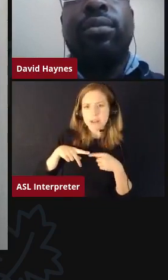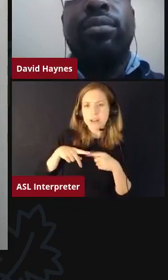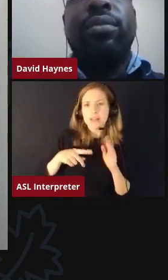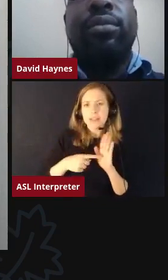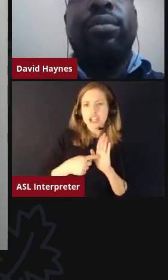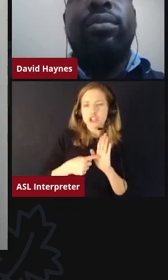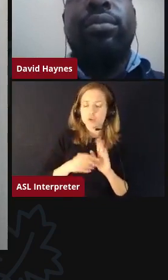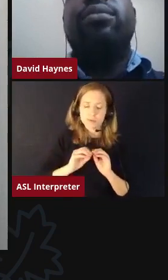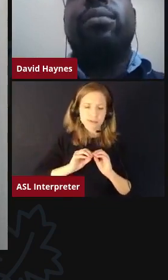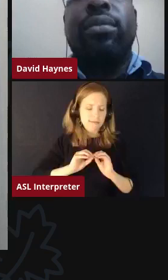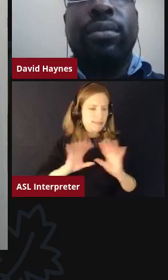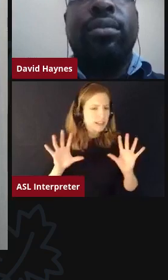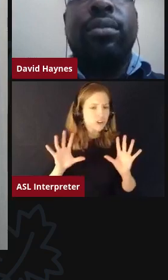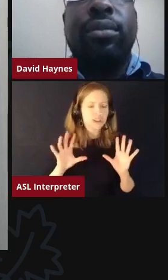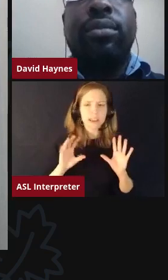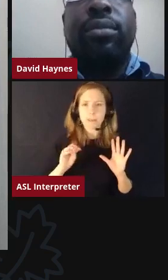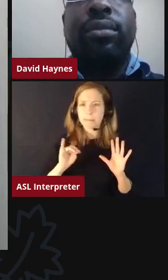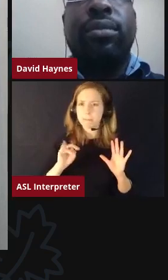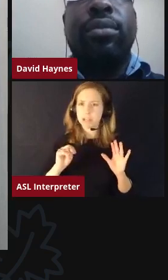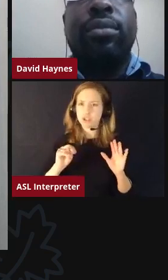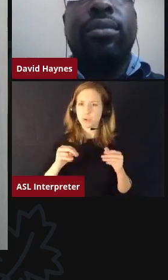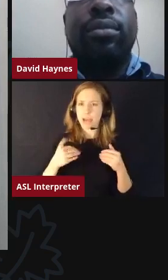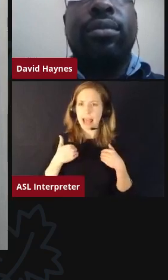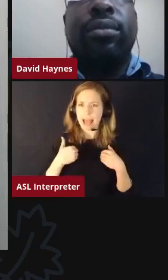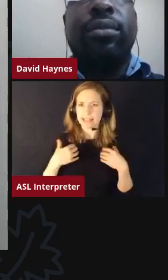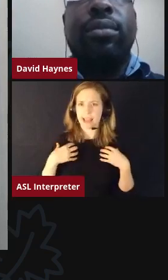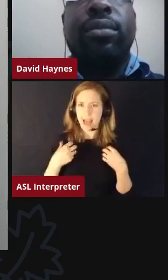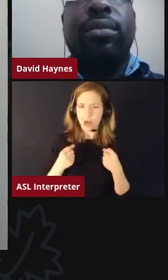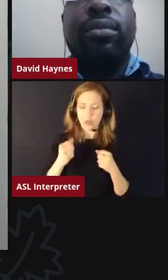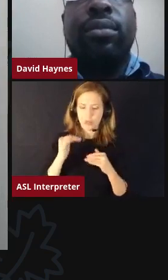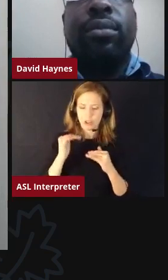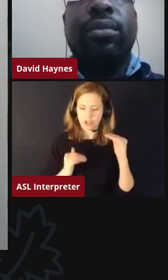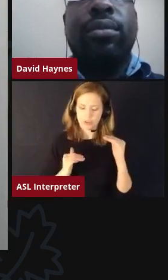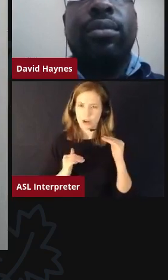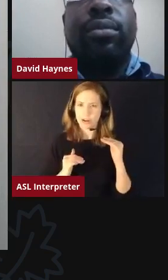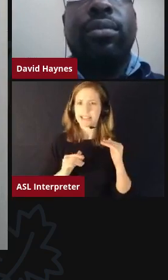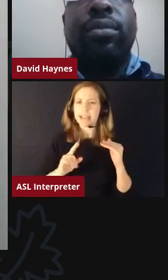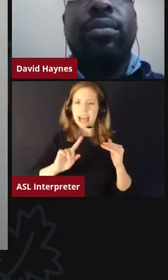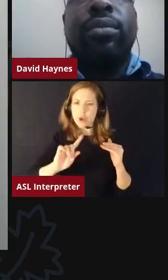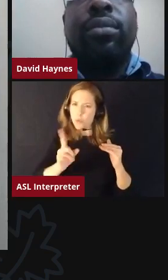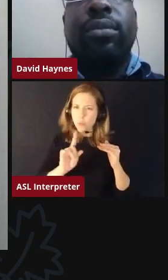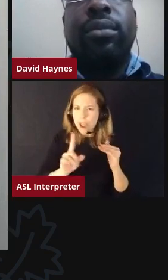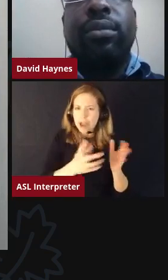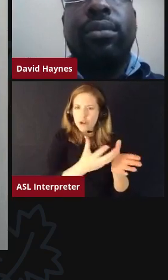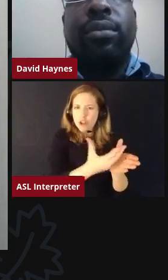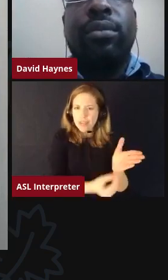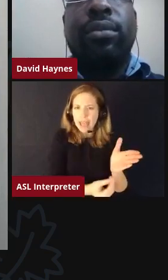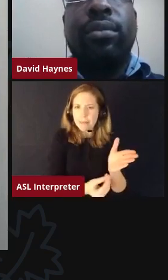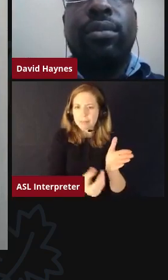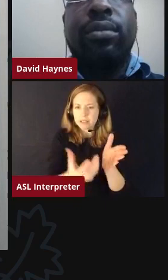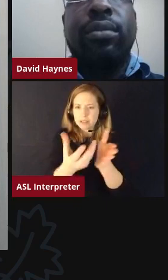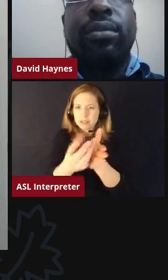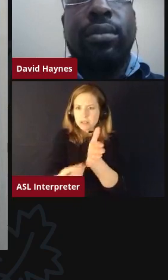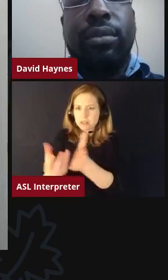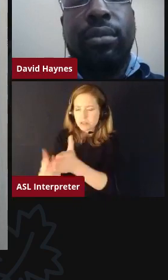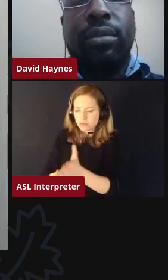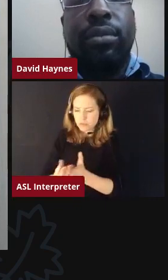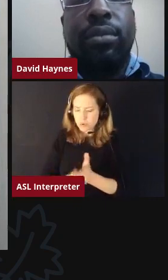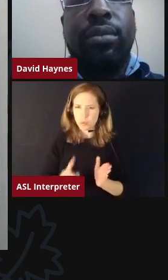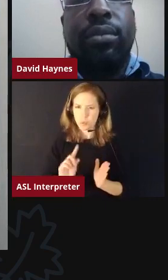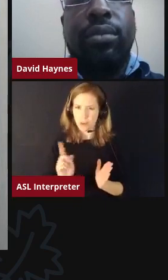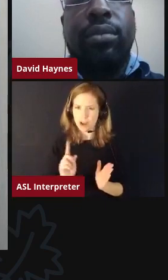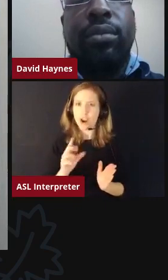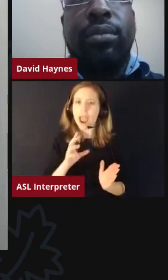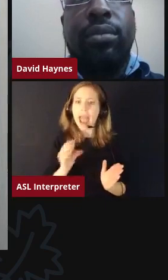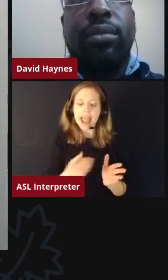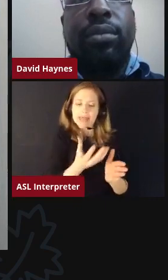Minnesota? Something that makes it clear where in the state the gaps are and what they are connected